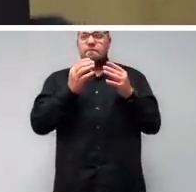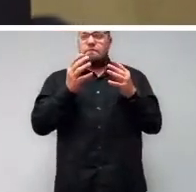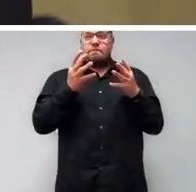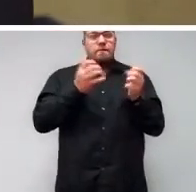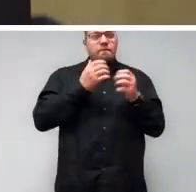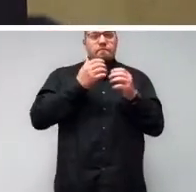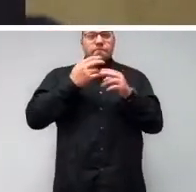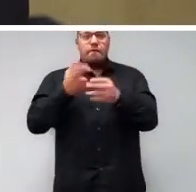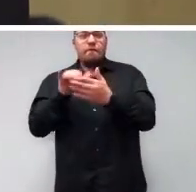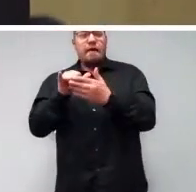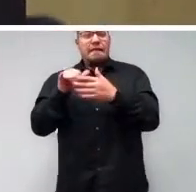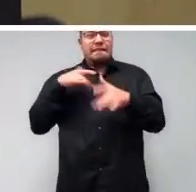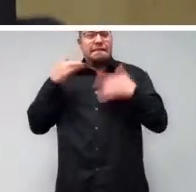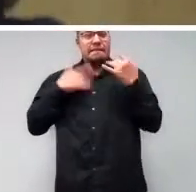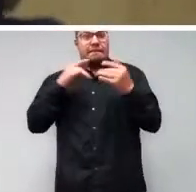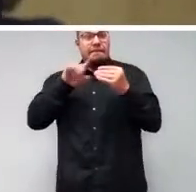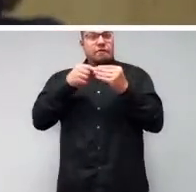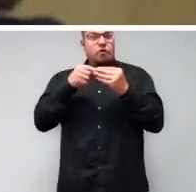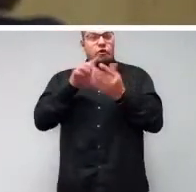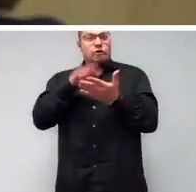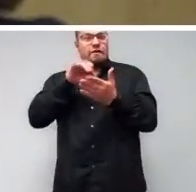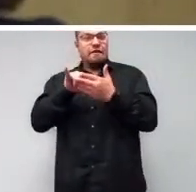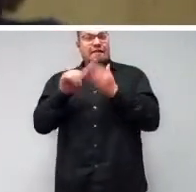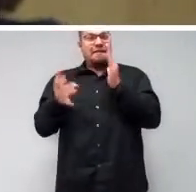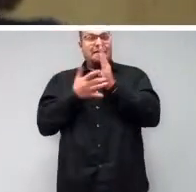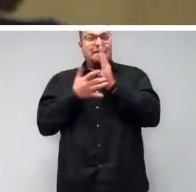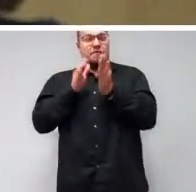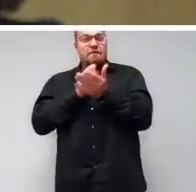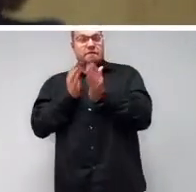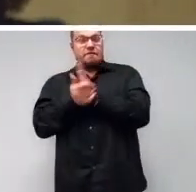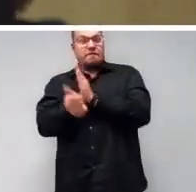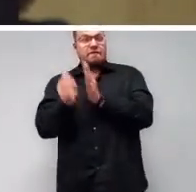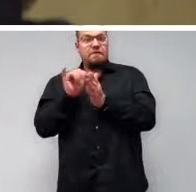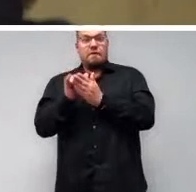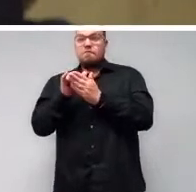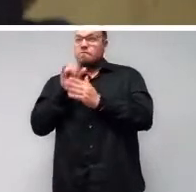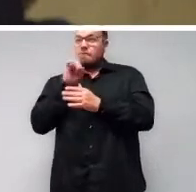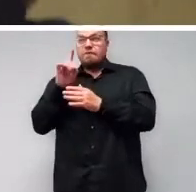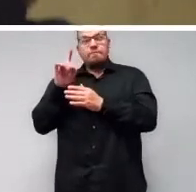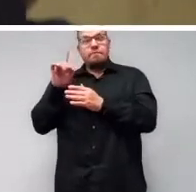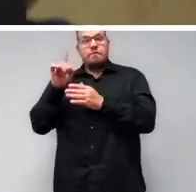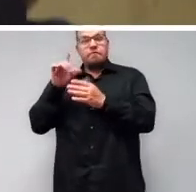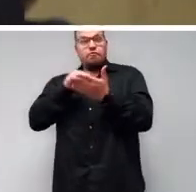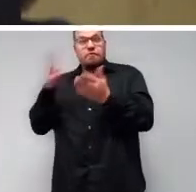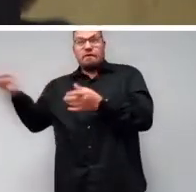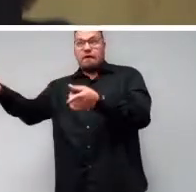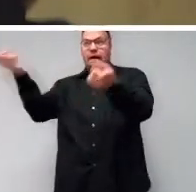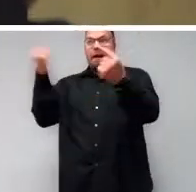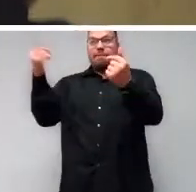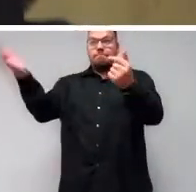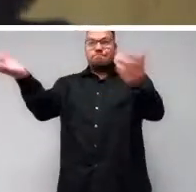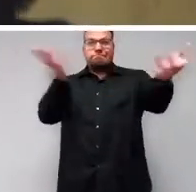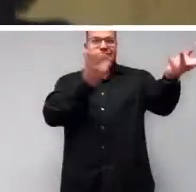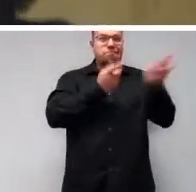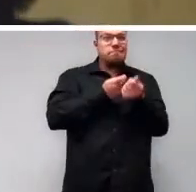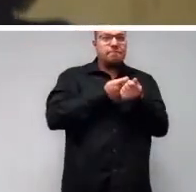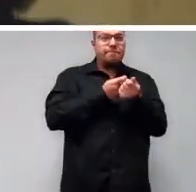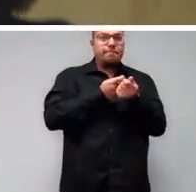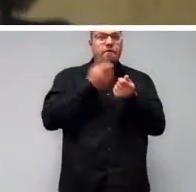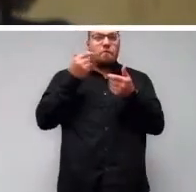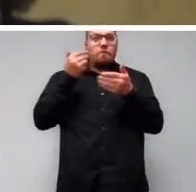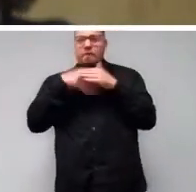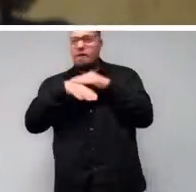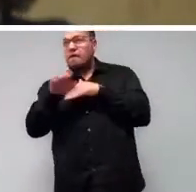the excitement of learning the technical skills is literally what draws students into the doors at CTEC. Students walk through the doors because they